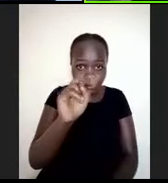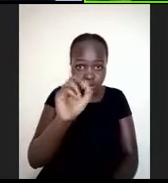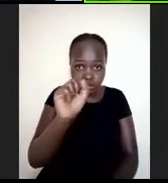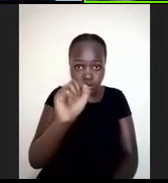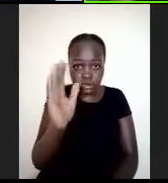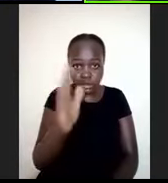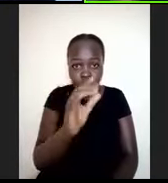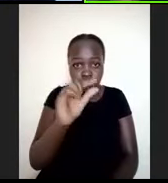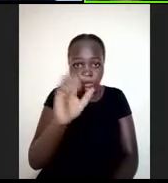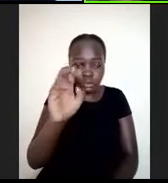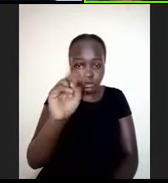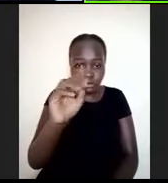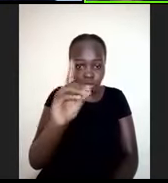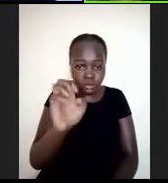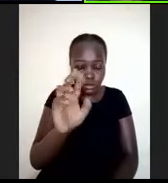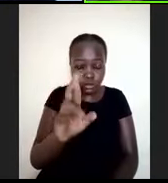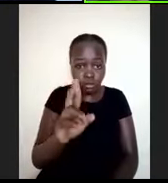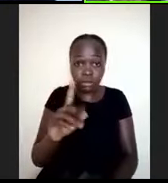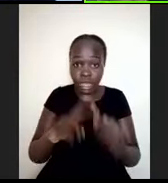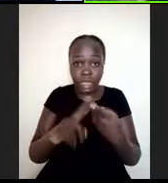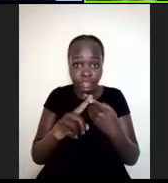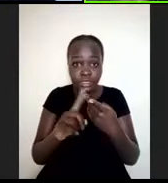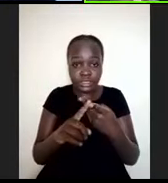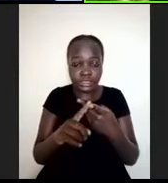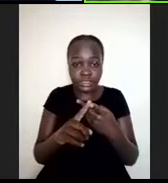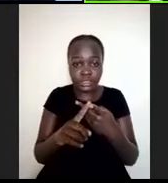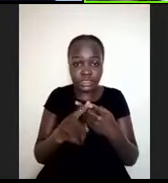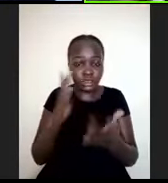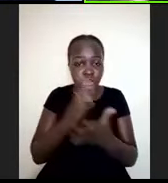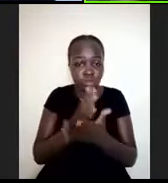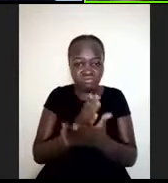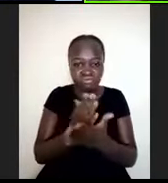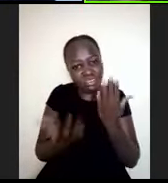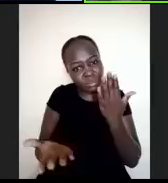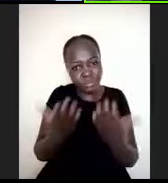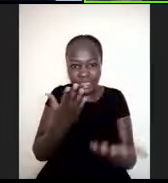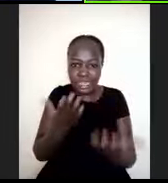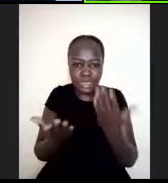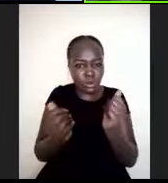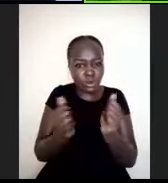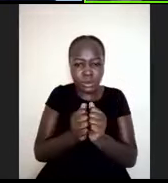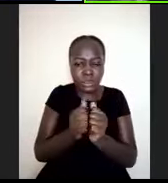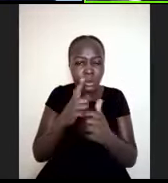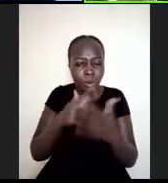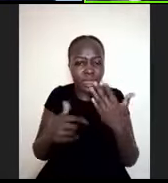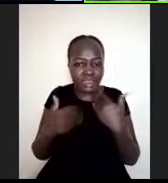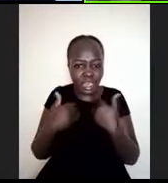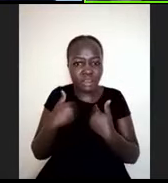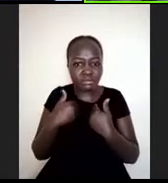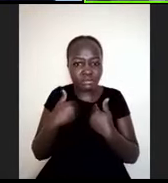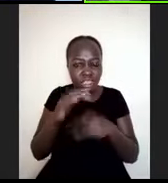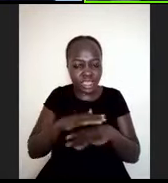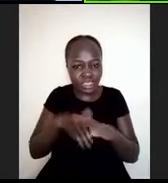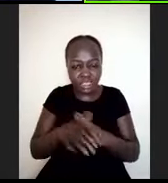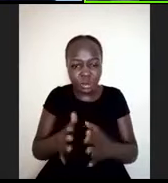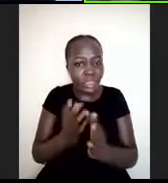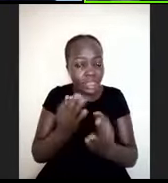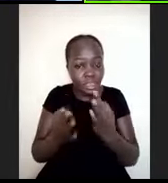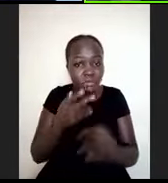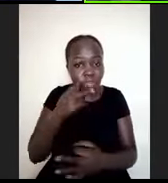these ones, they say that they differ with what they were assigned at birth. So if their parents